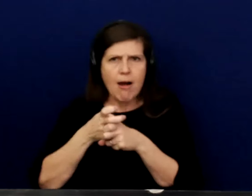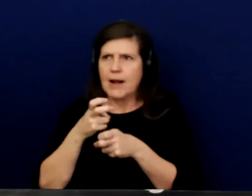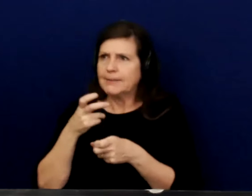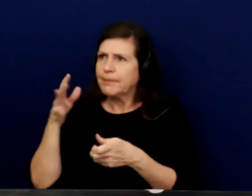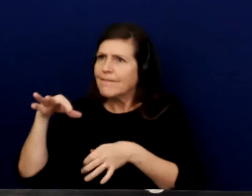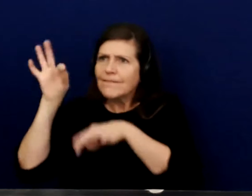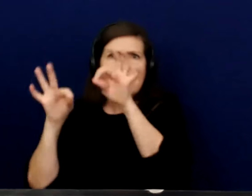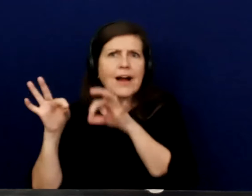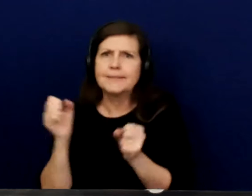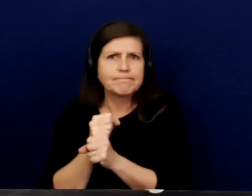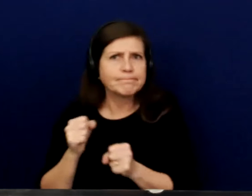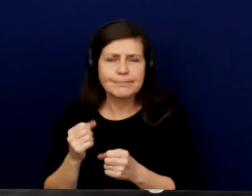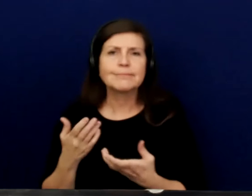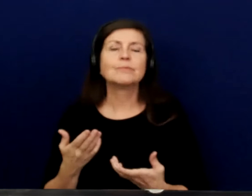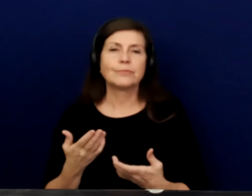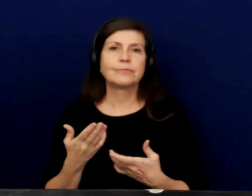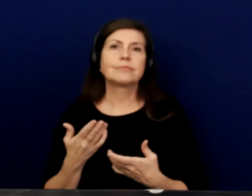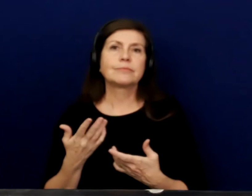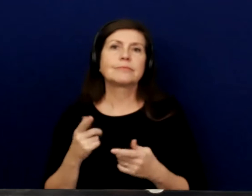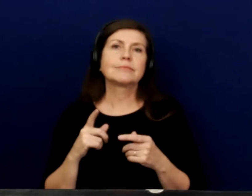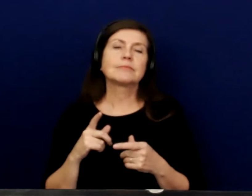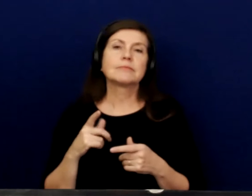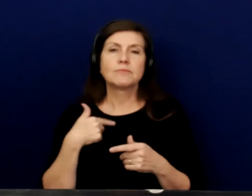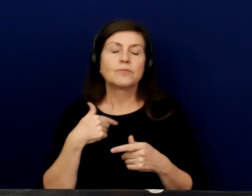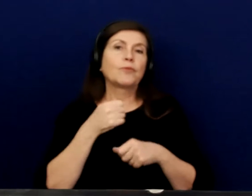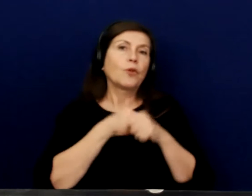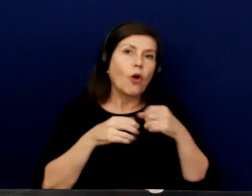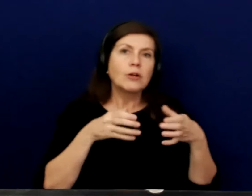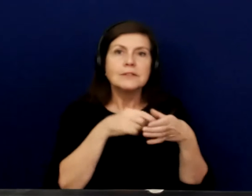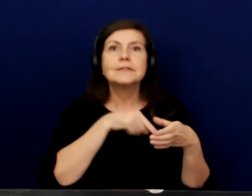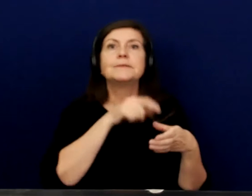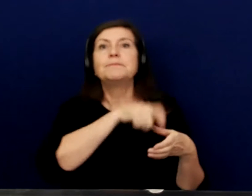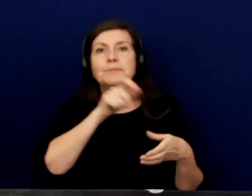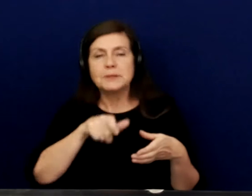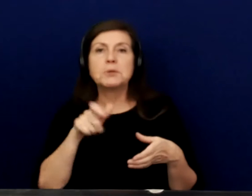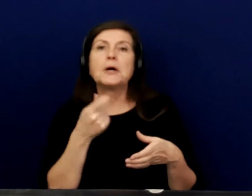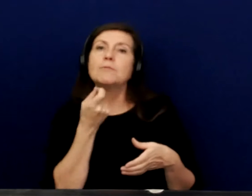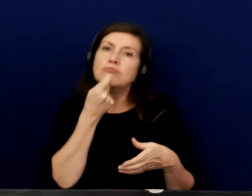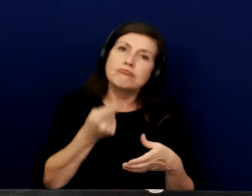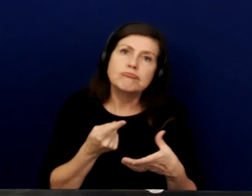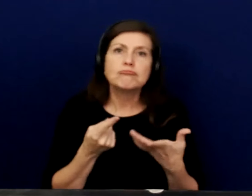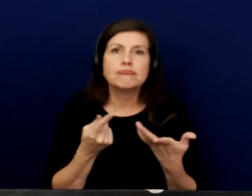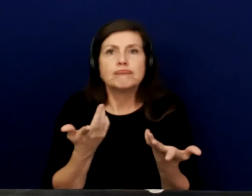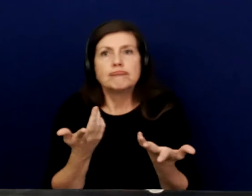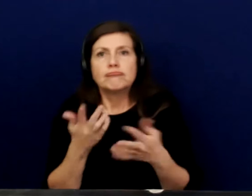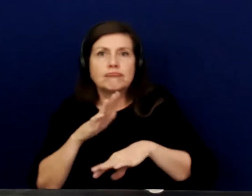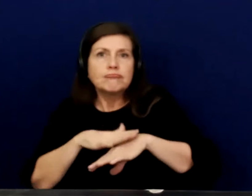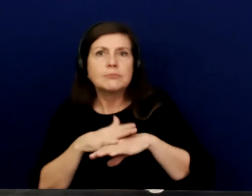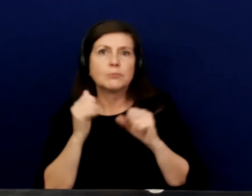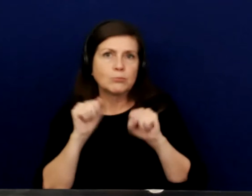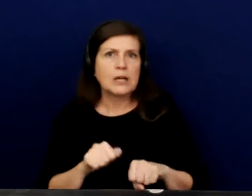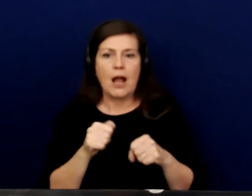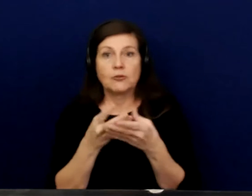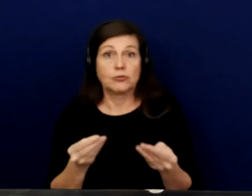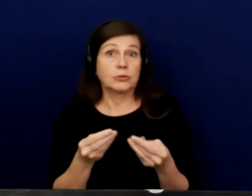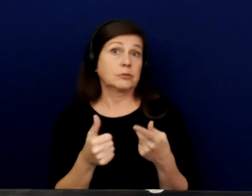user tests. And we had some organizations and some people that had some suggestions and solutions to this. Of course,